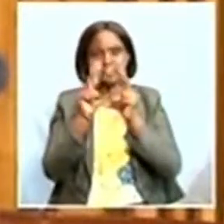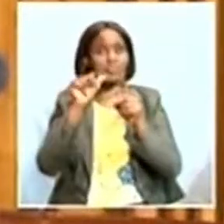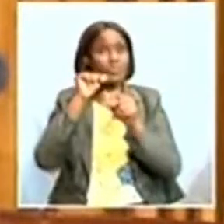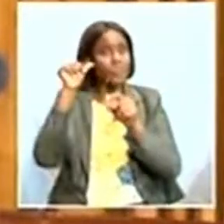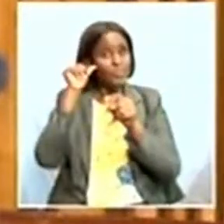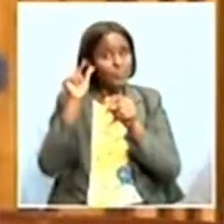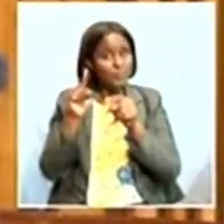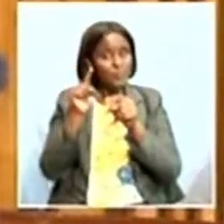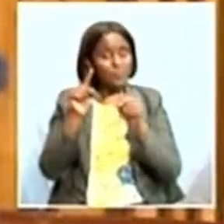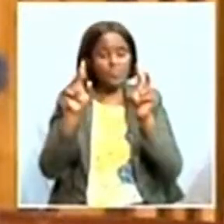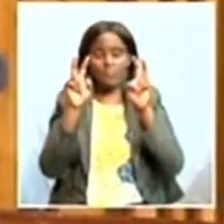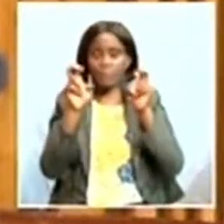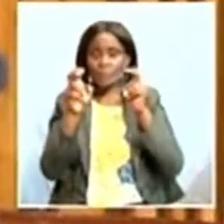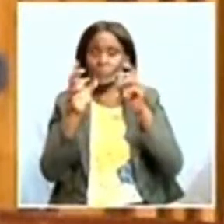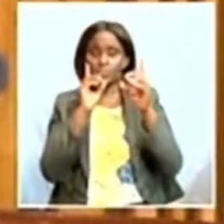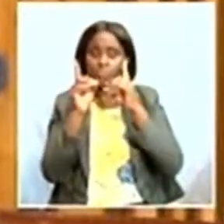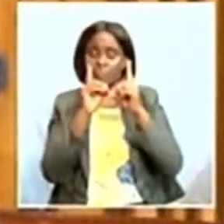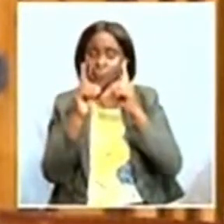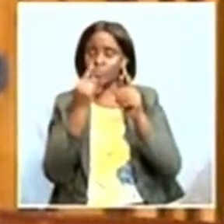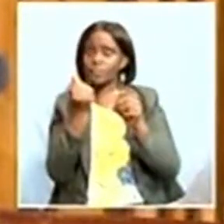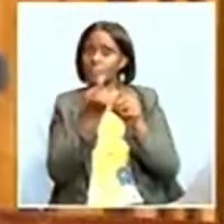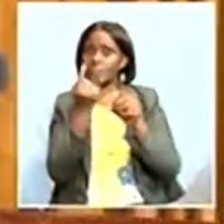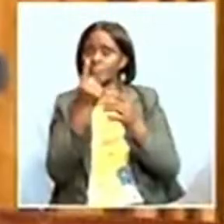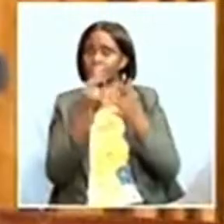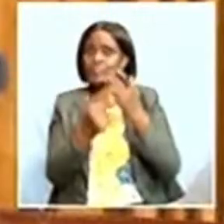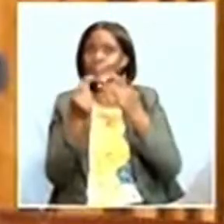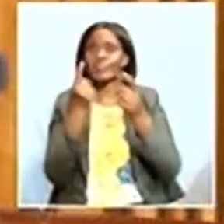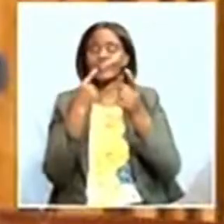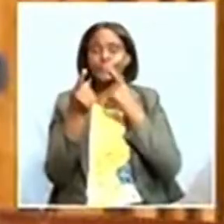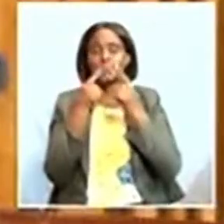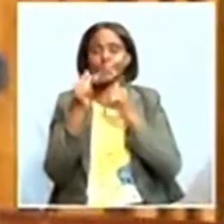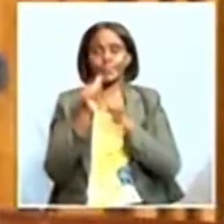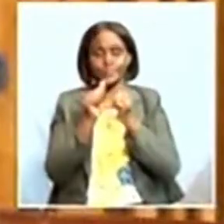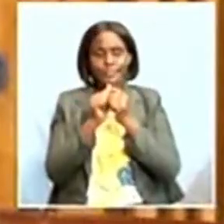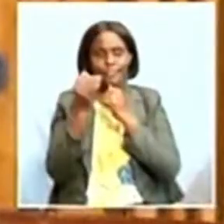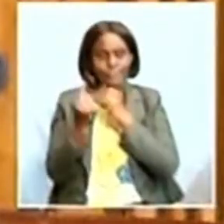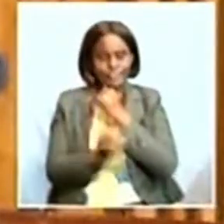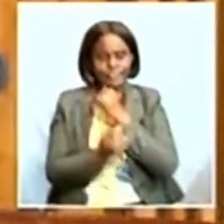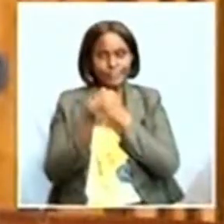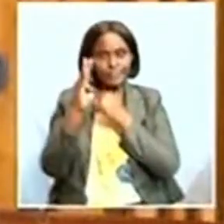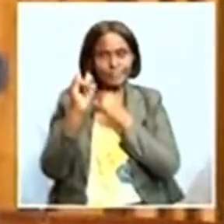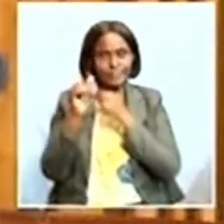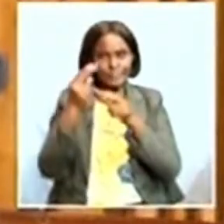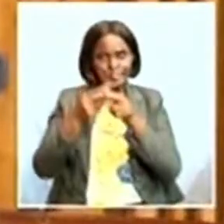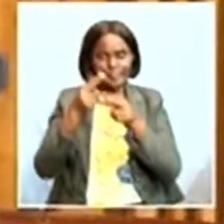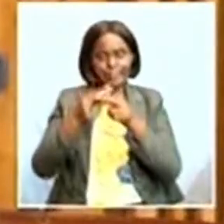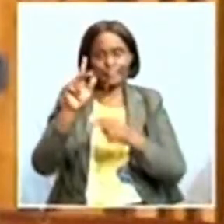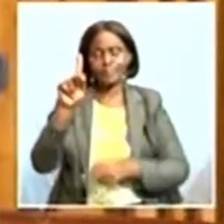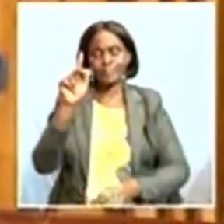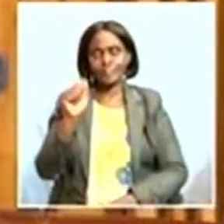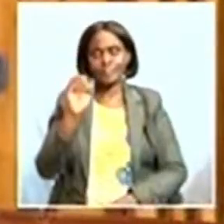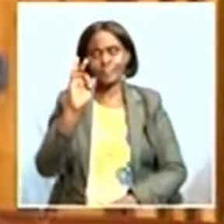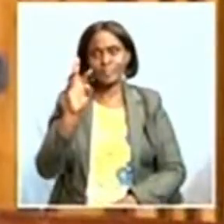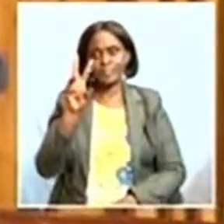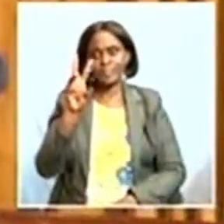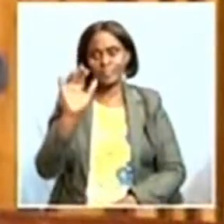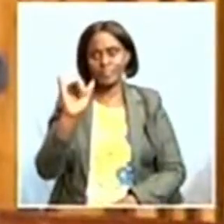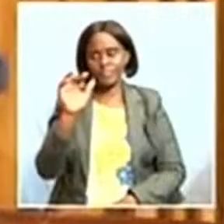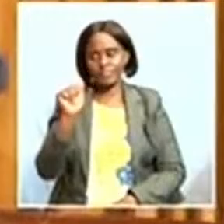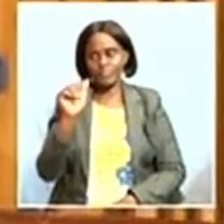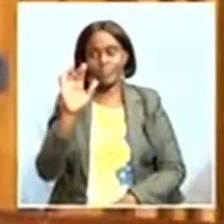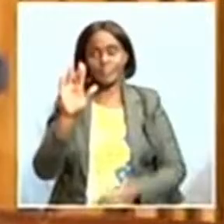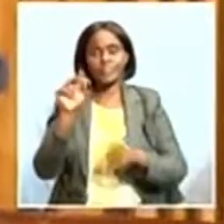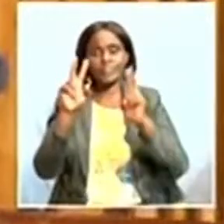yesterday, subject of debate was basically of course introduced by Mr. Kafuaya, and his